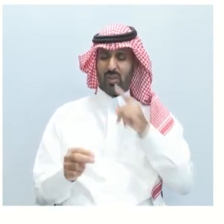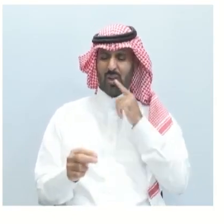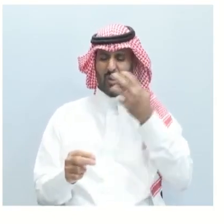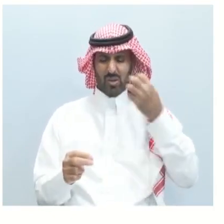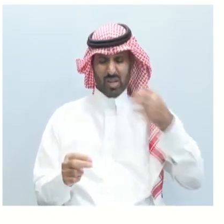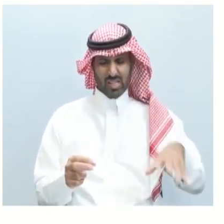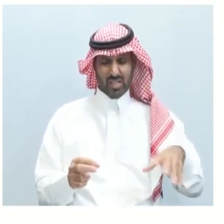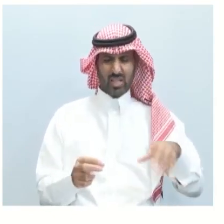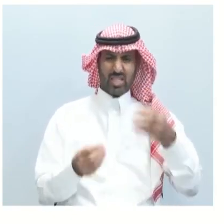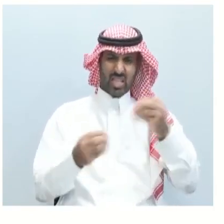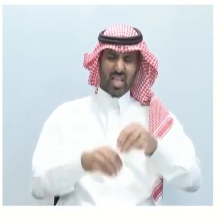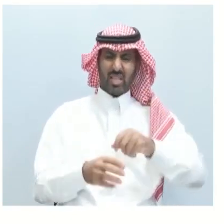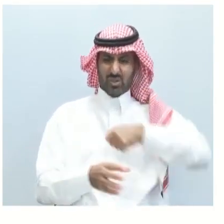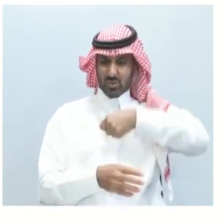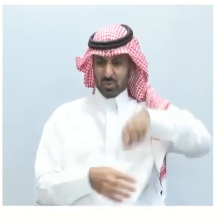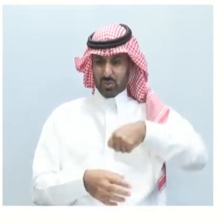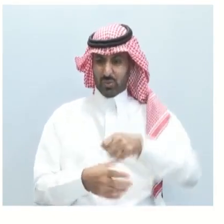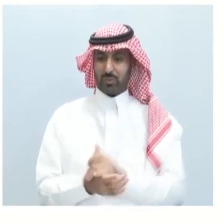hate, it's cooking.